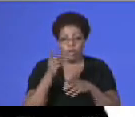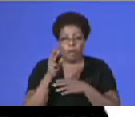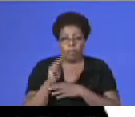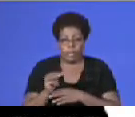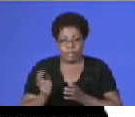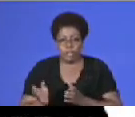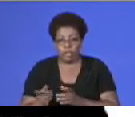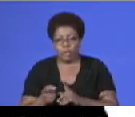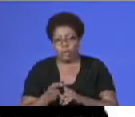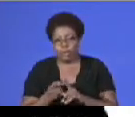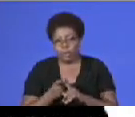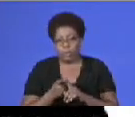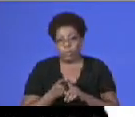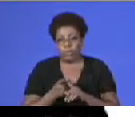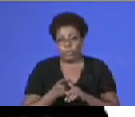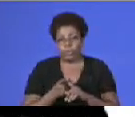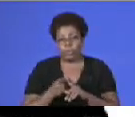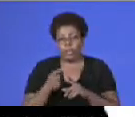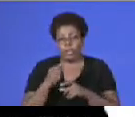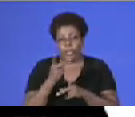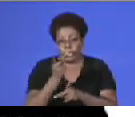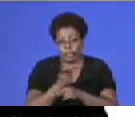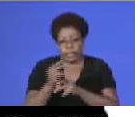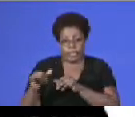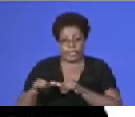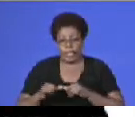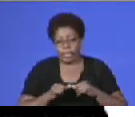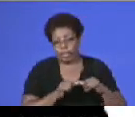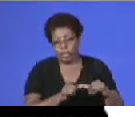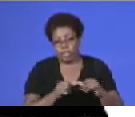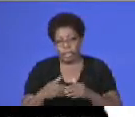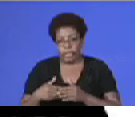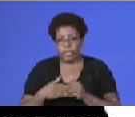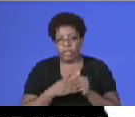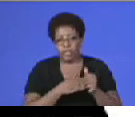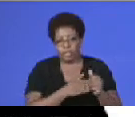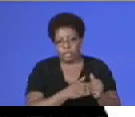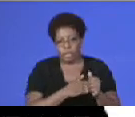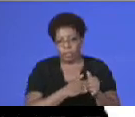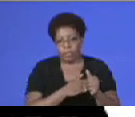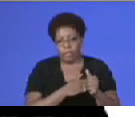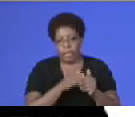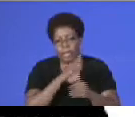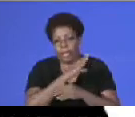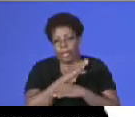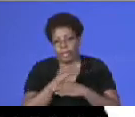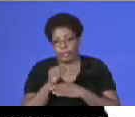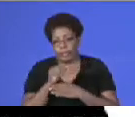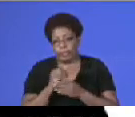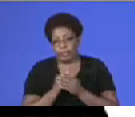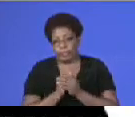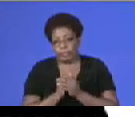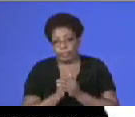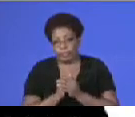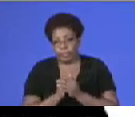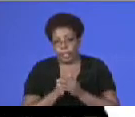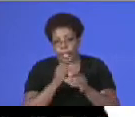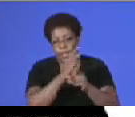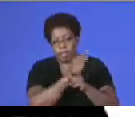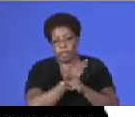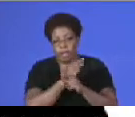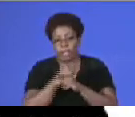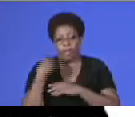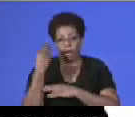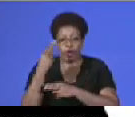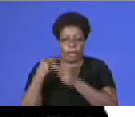continue to set the standard of excellence in leadership, integrity, and innovation in guarding our